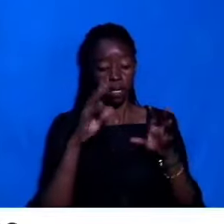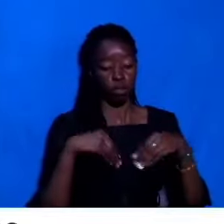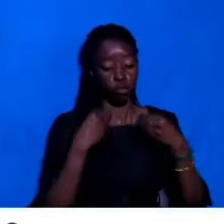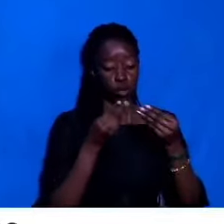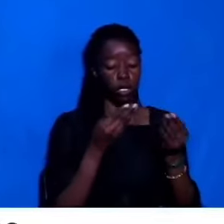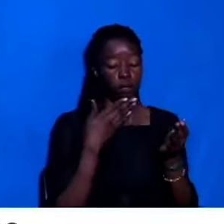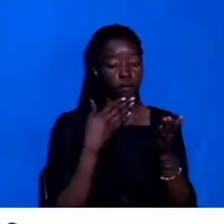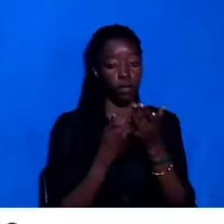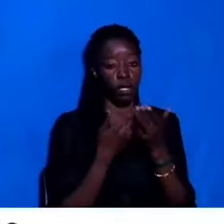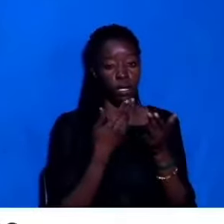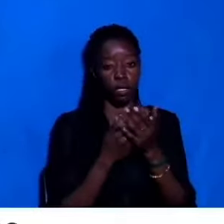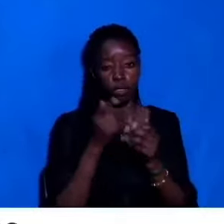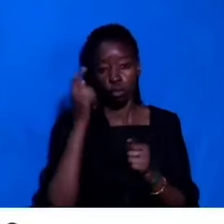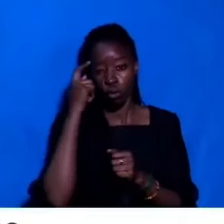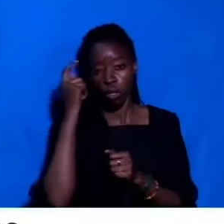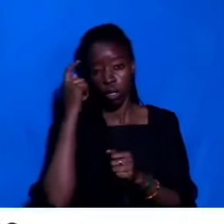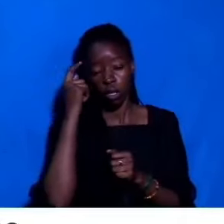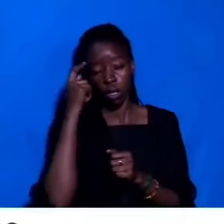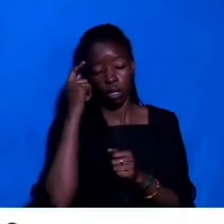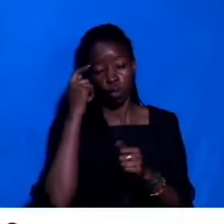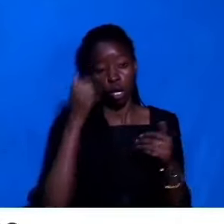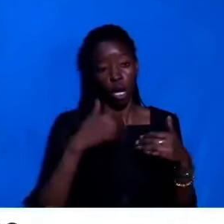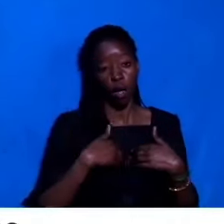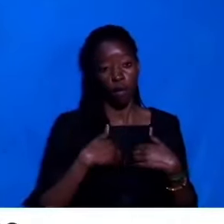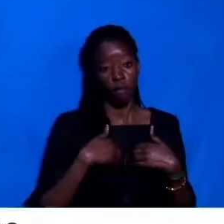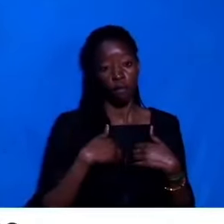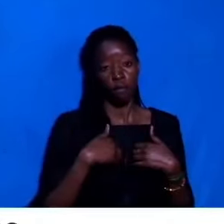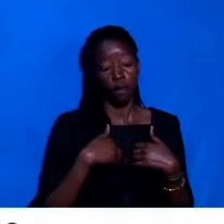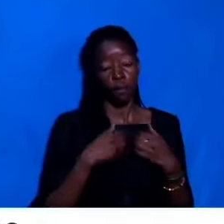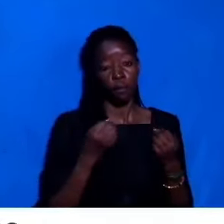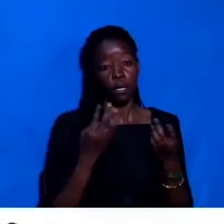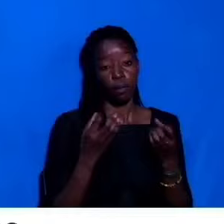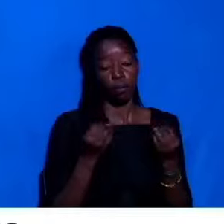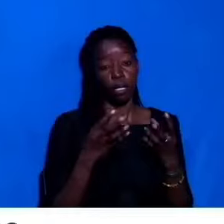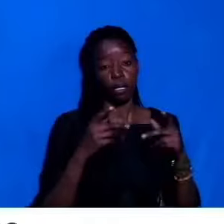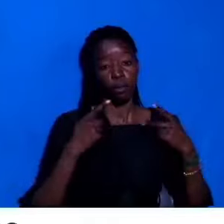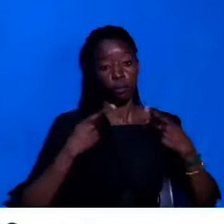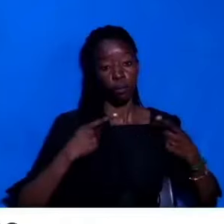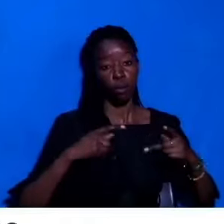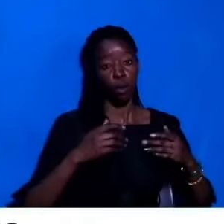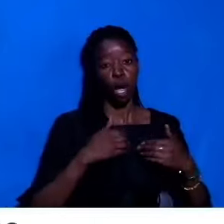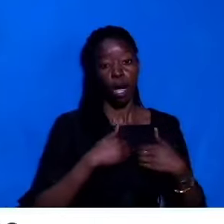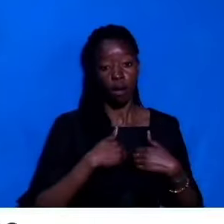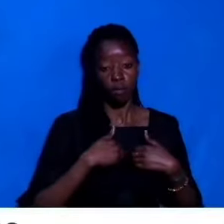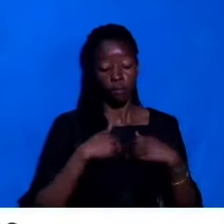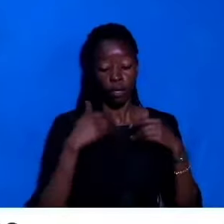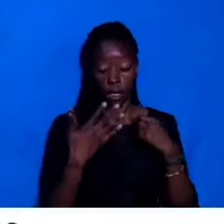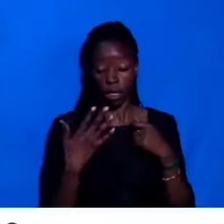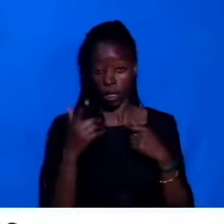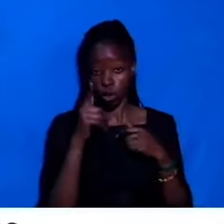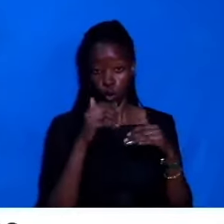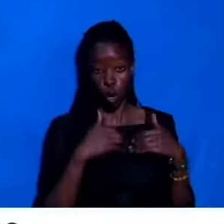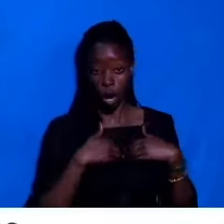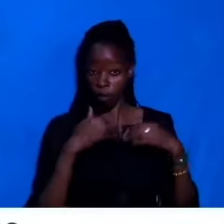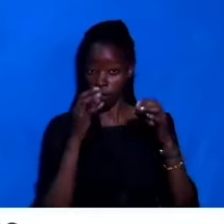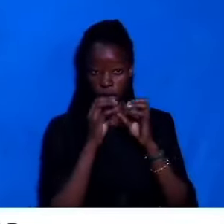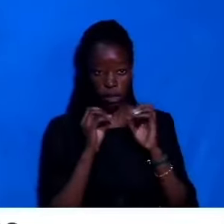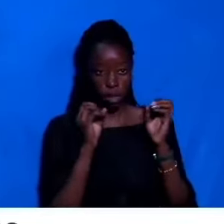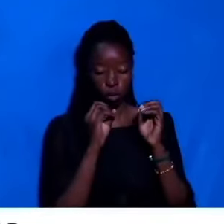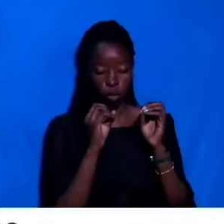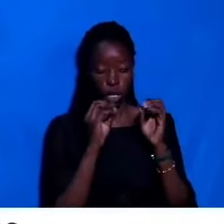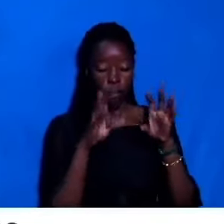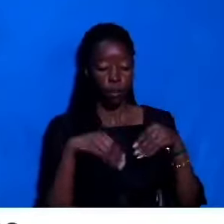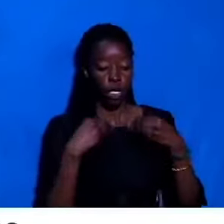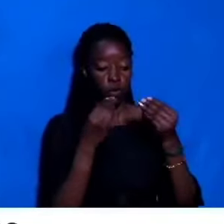think there is any God-given advantage in your life that many other people do not have? Let me give you an example of